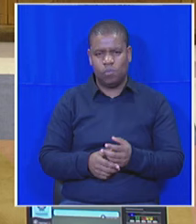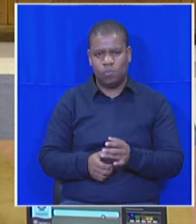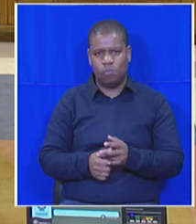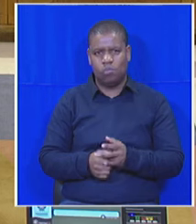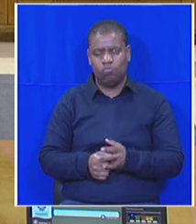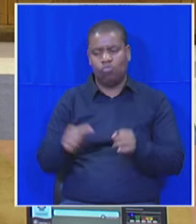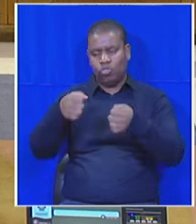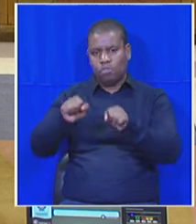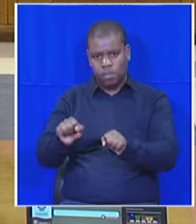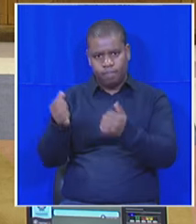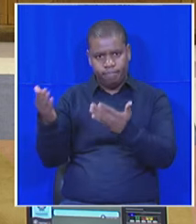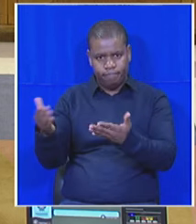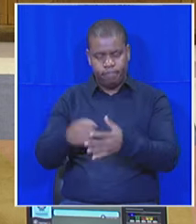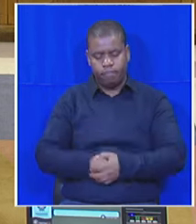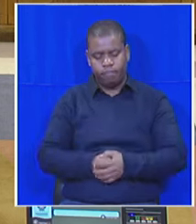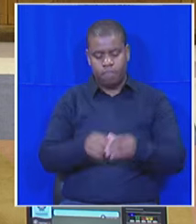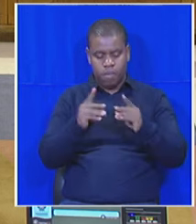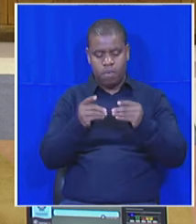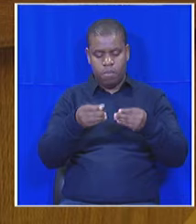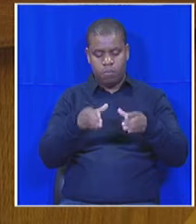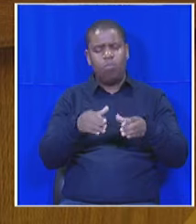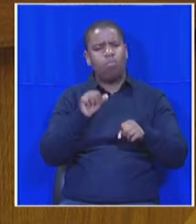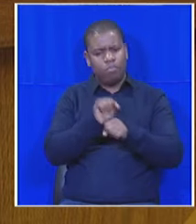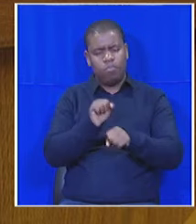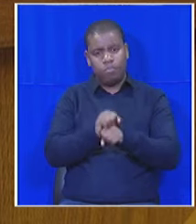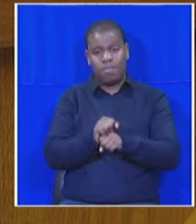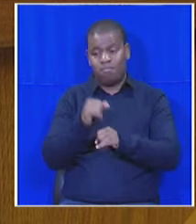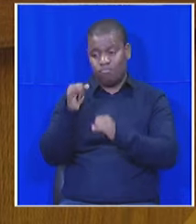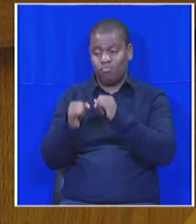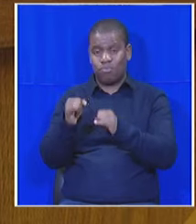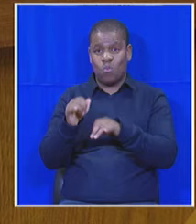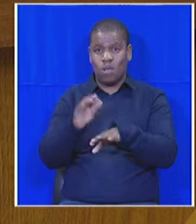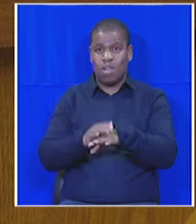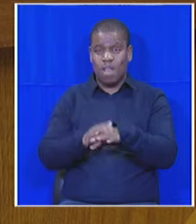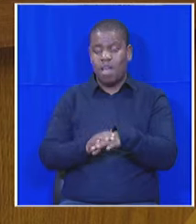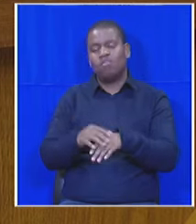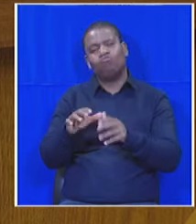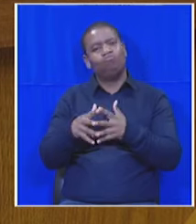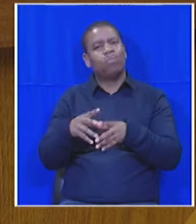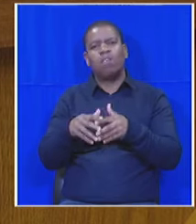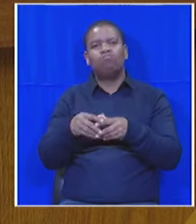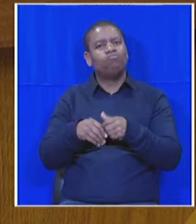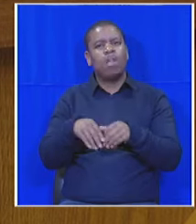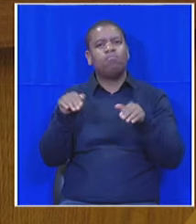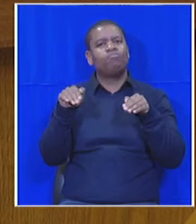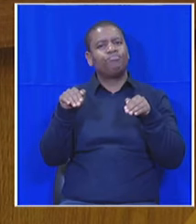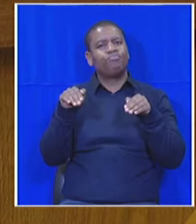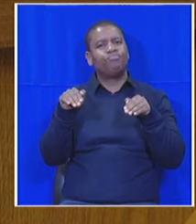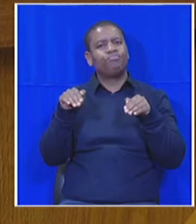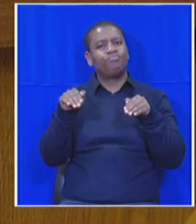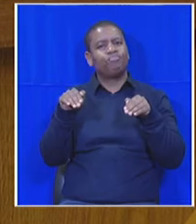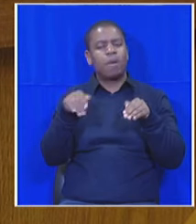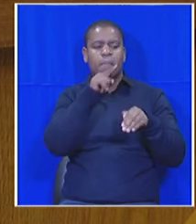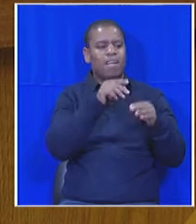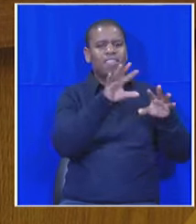Chairperson, this department can rightly be accused of fiddling while South Africa burns. The DA will support